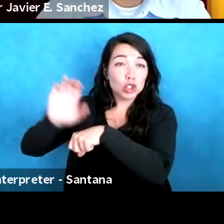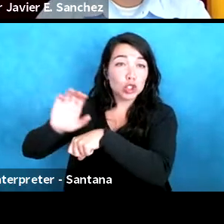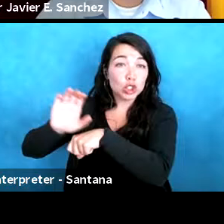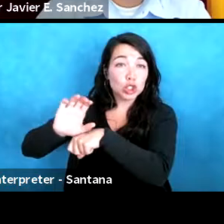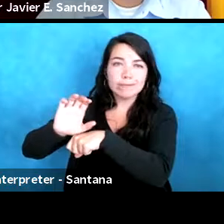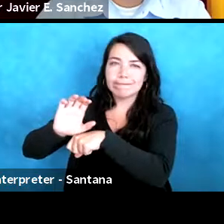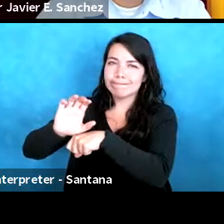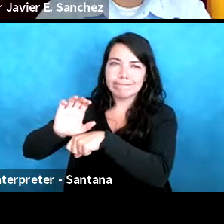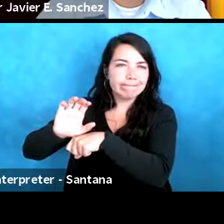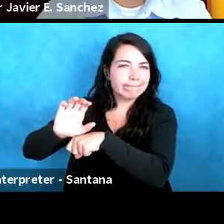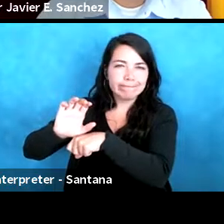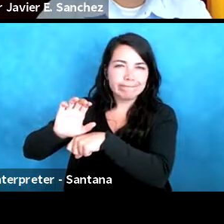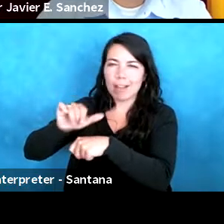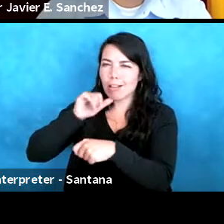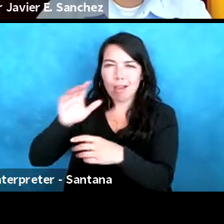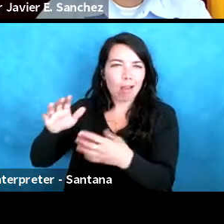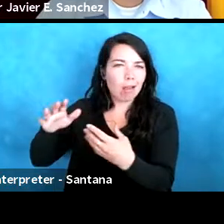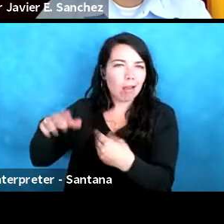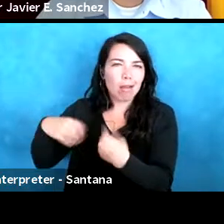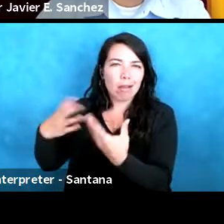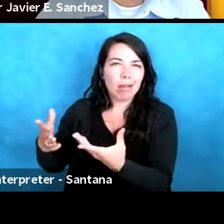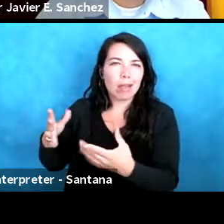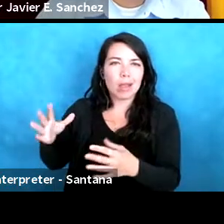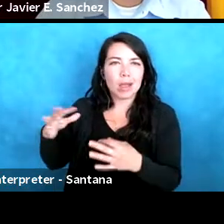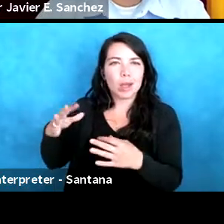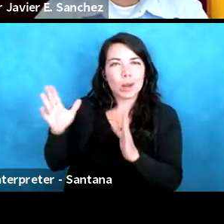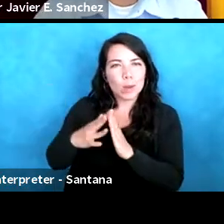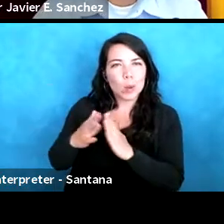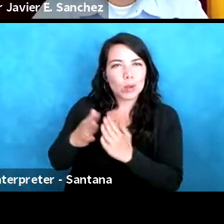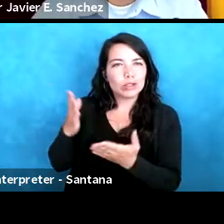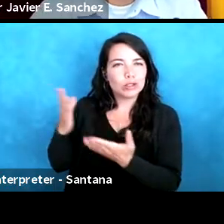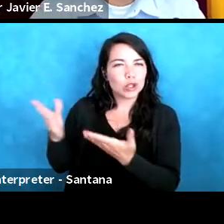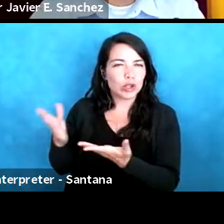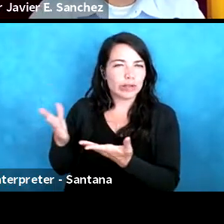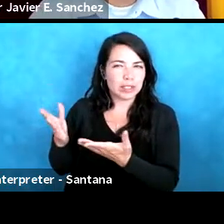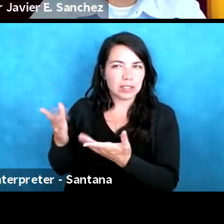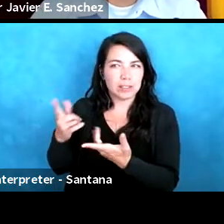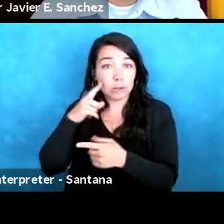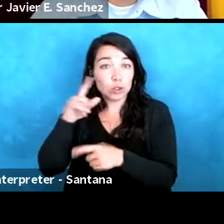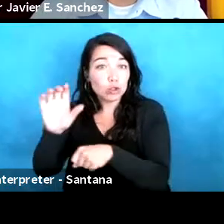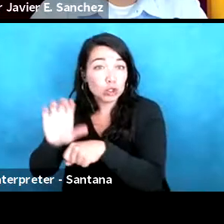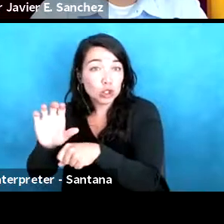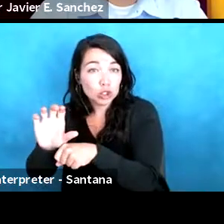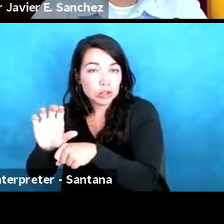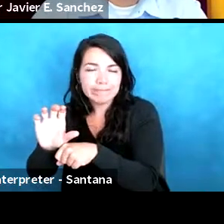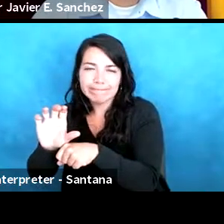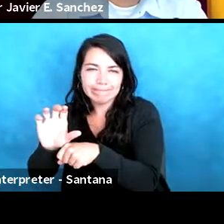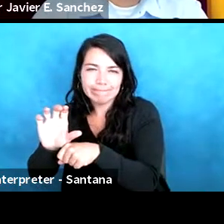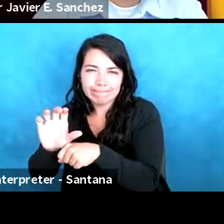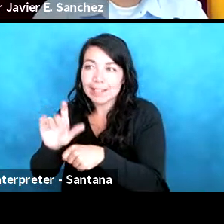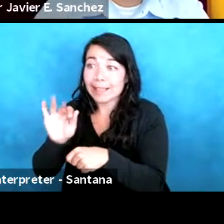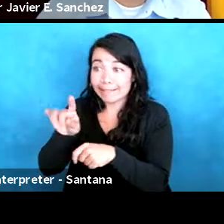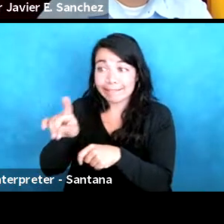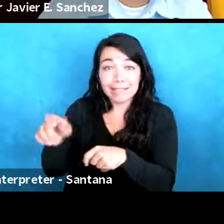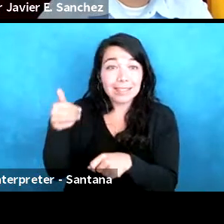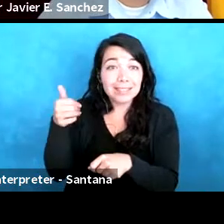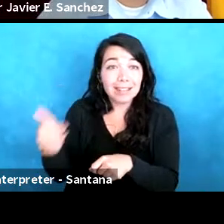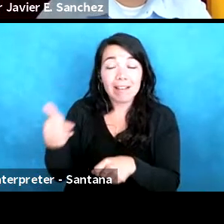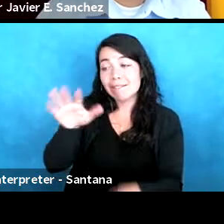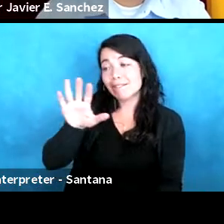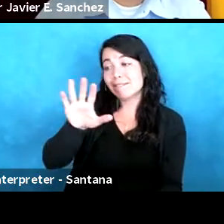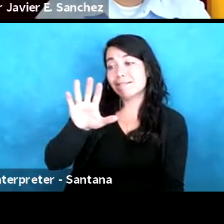to churches per se. Churches that have 501(c) entities,